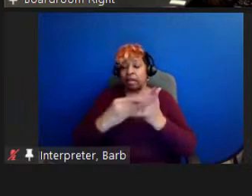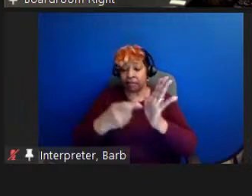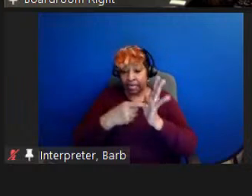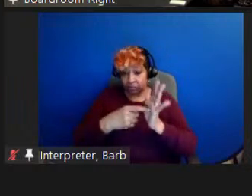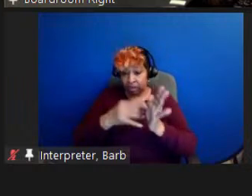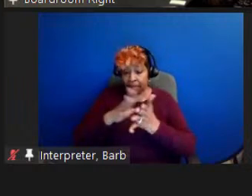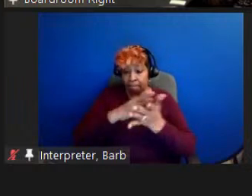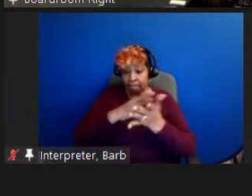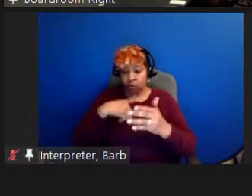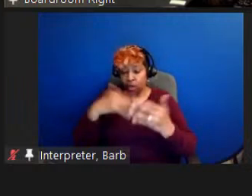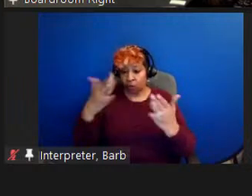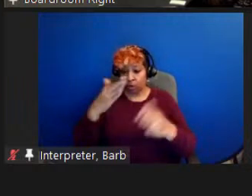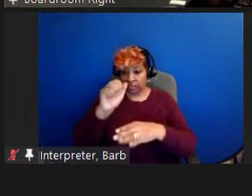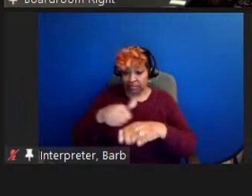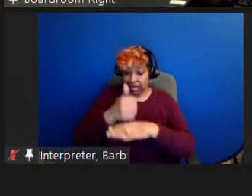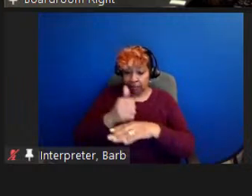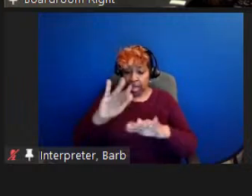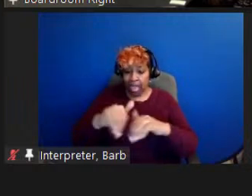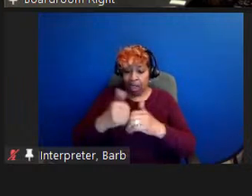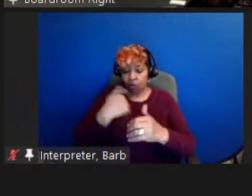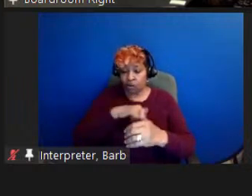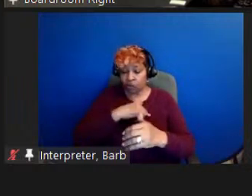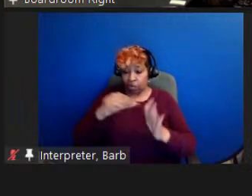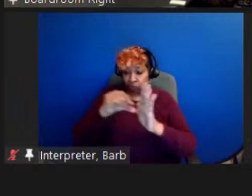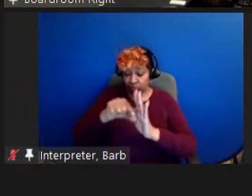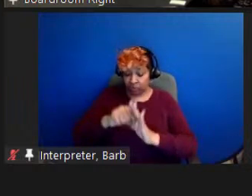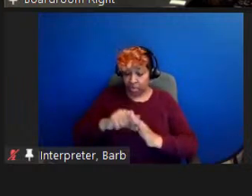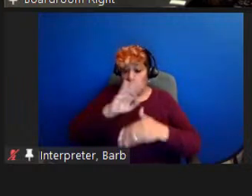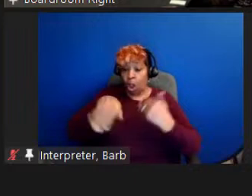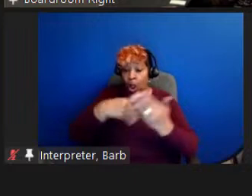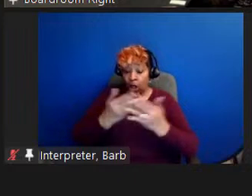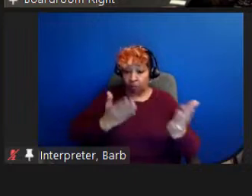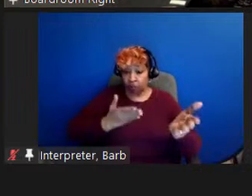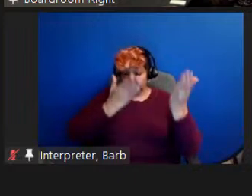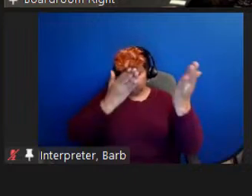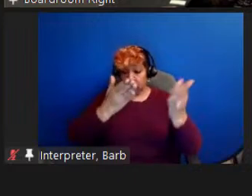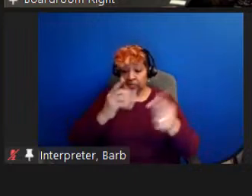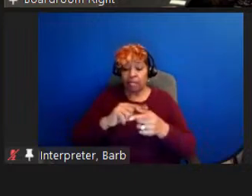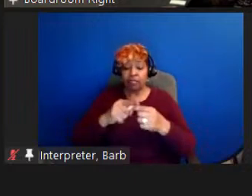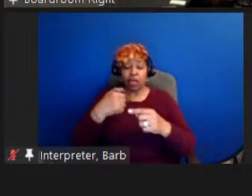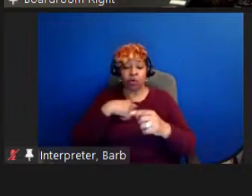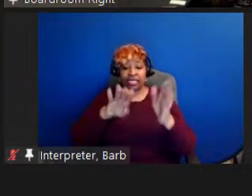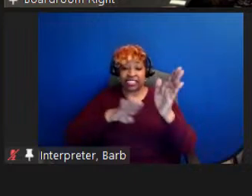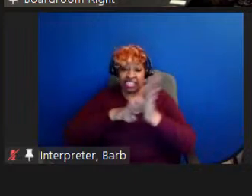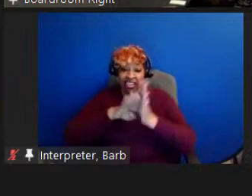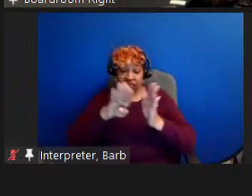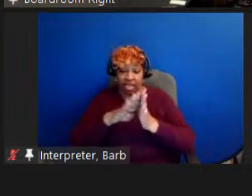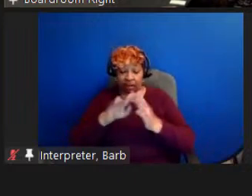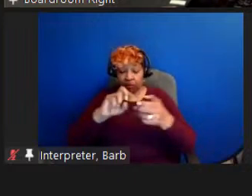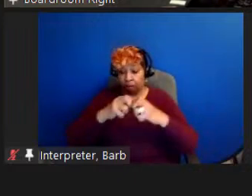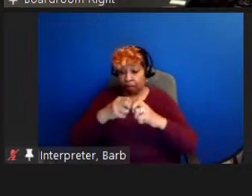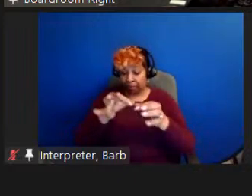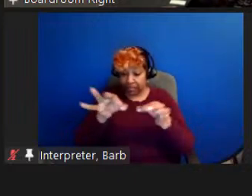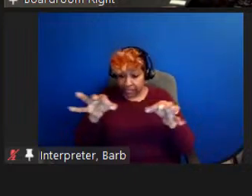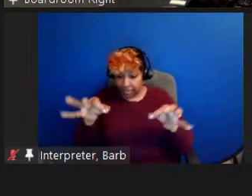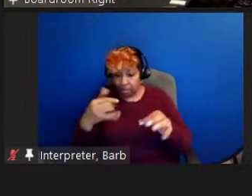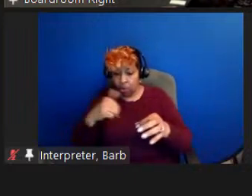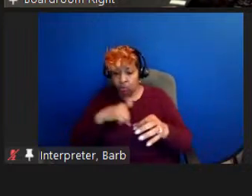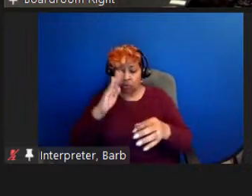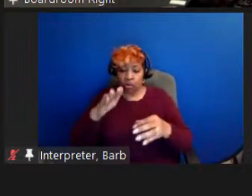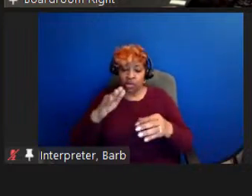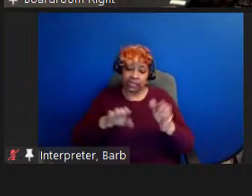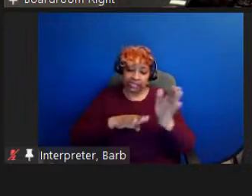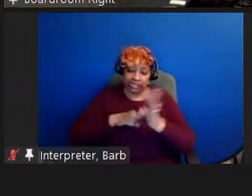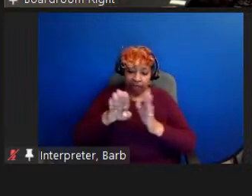already established of how we will rate all of the proposals. And then as we develop the problem statements, we will then develop key performance